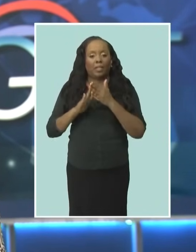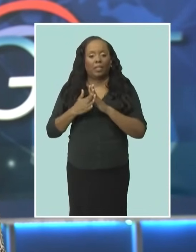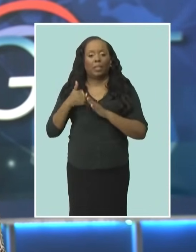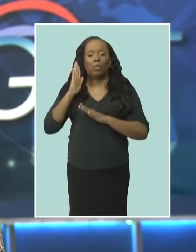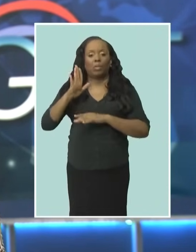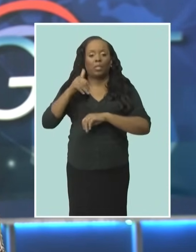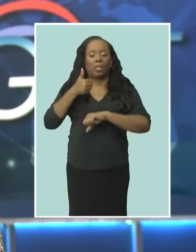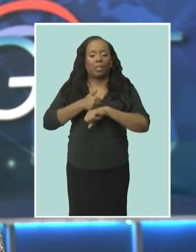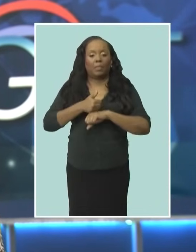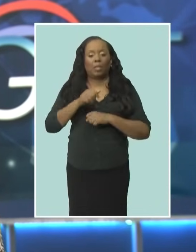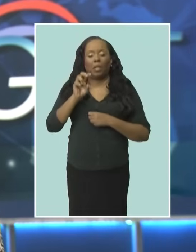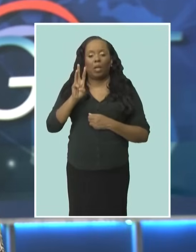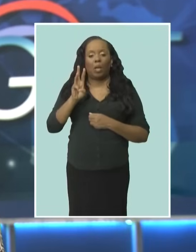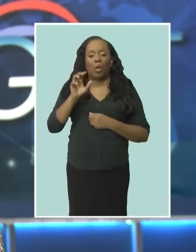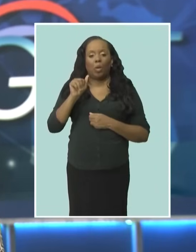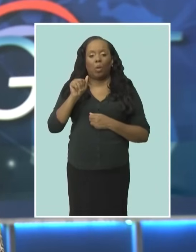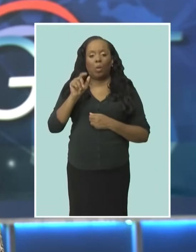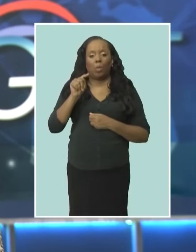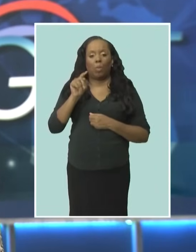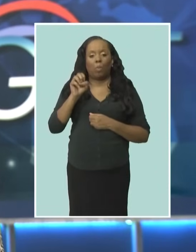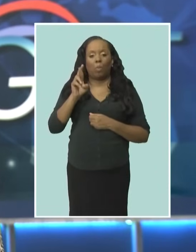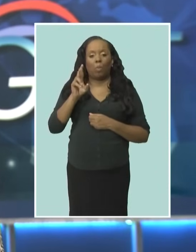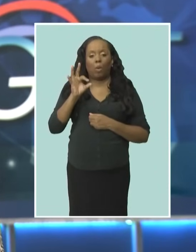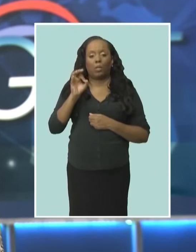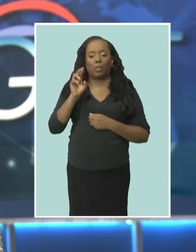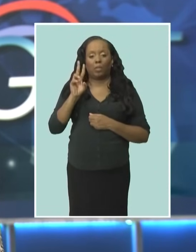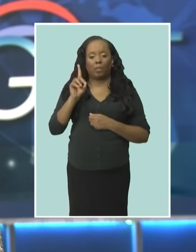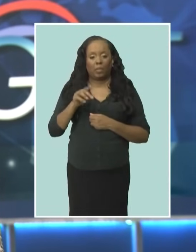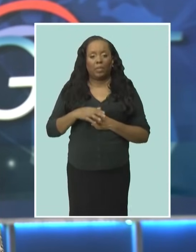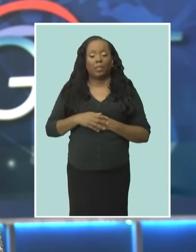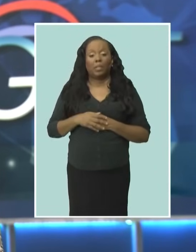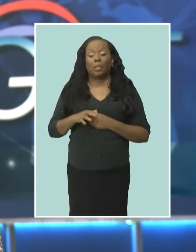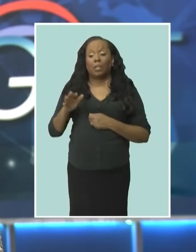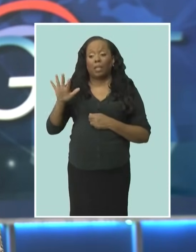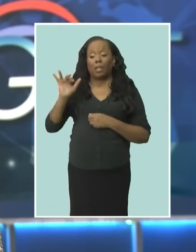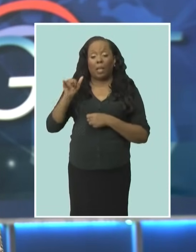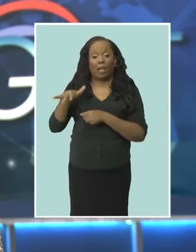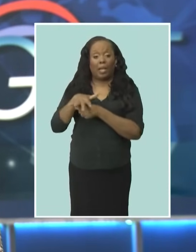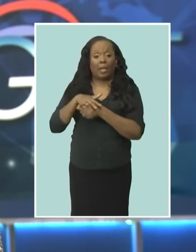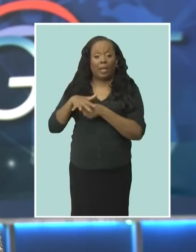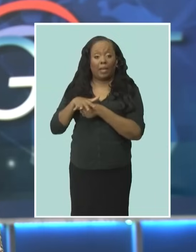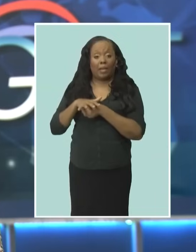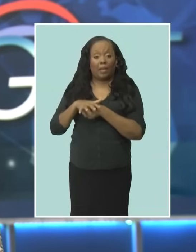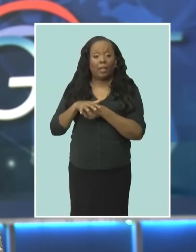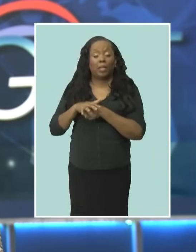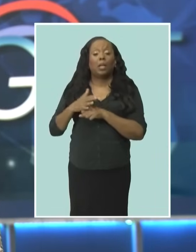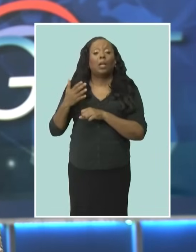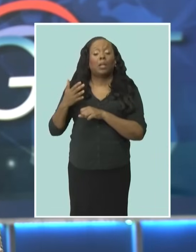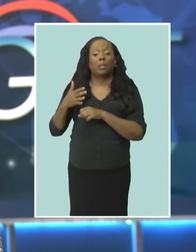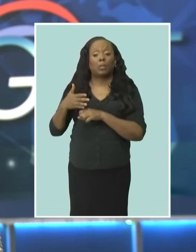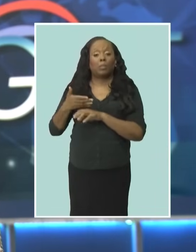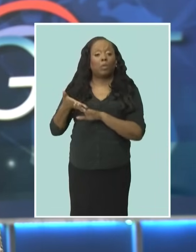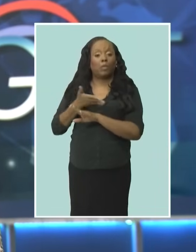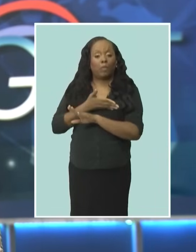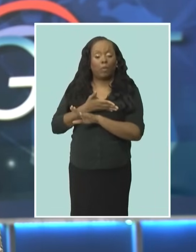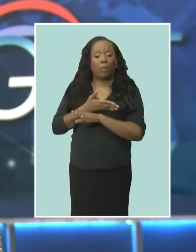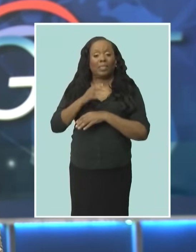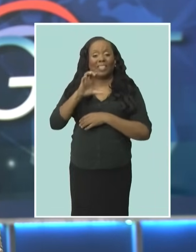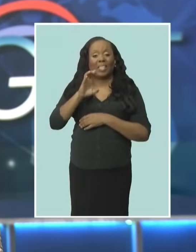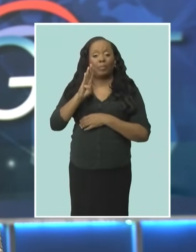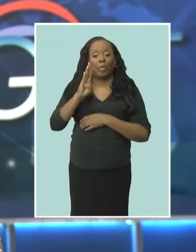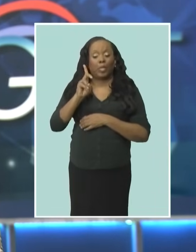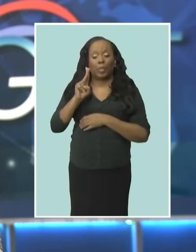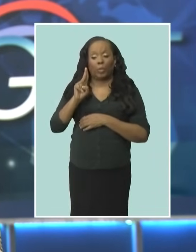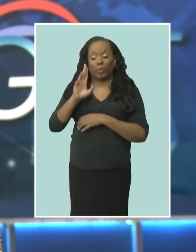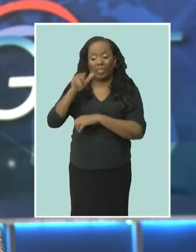A 4-acre tract of land which once housed the Caribbean Broadcasting Union is currently being repurposed to host the Village and Grand